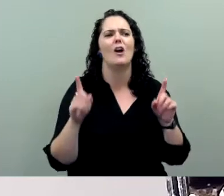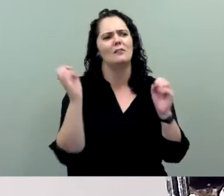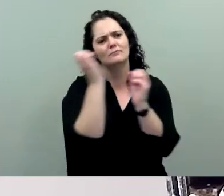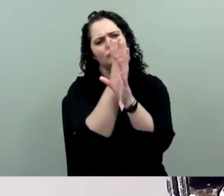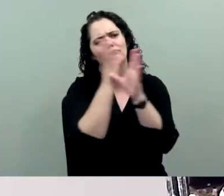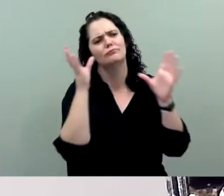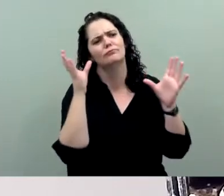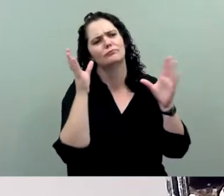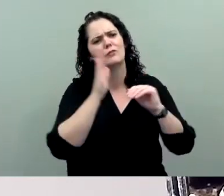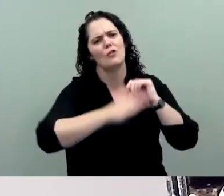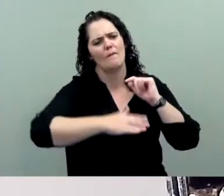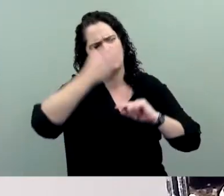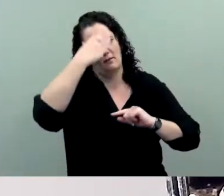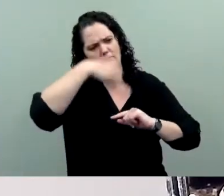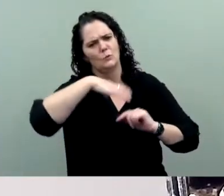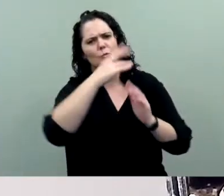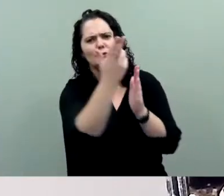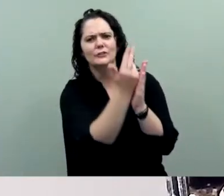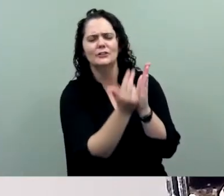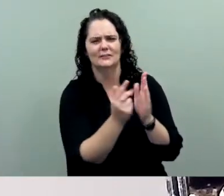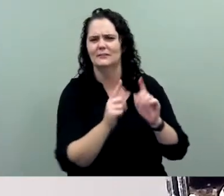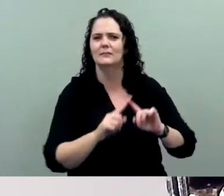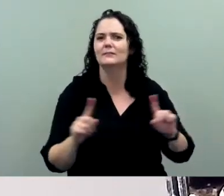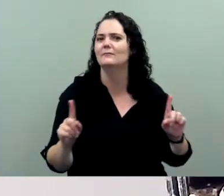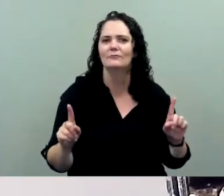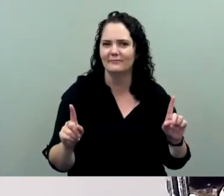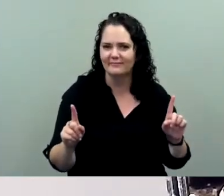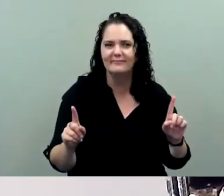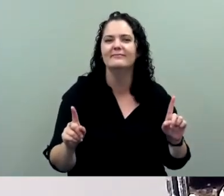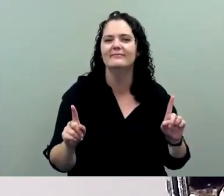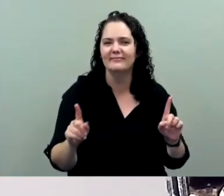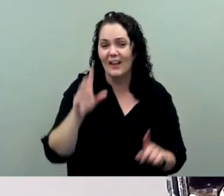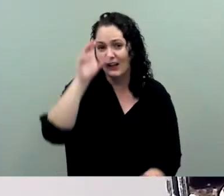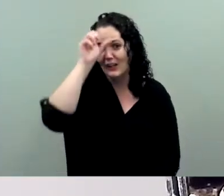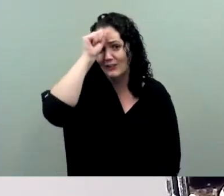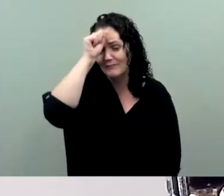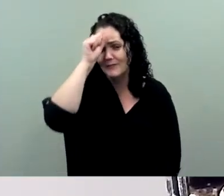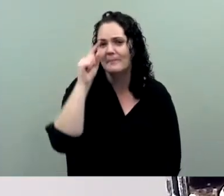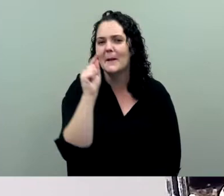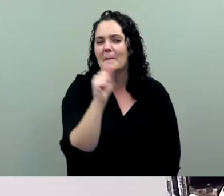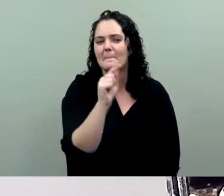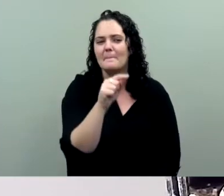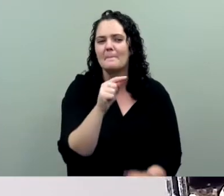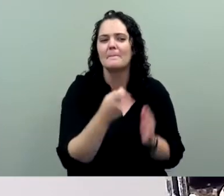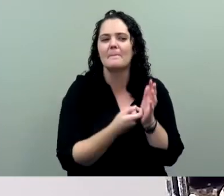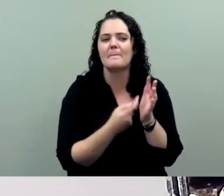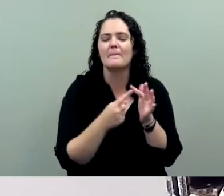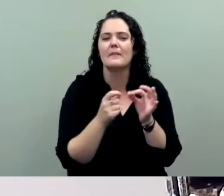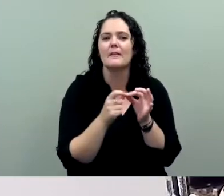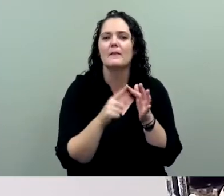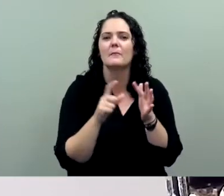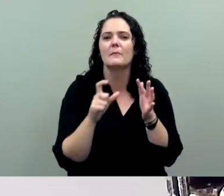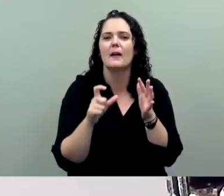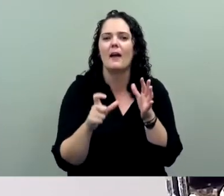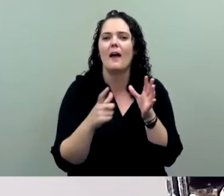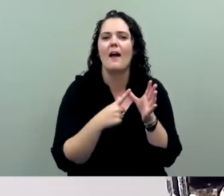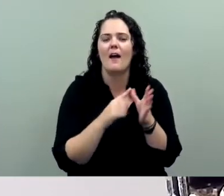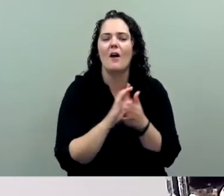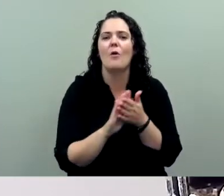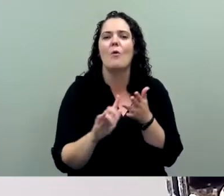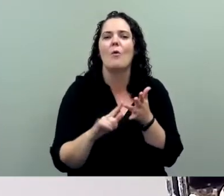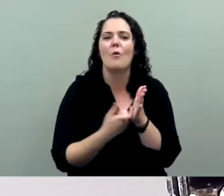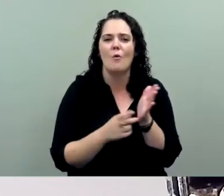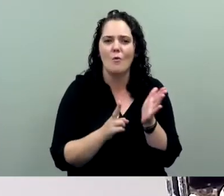and what that can be. I remember Rebecca Horn is an artist that's had a big influence on me. We can switch it back to me